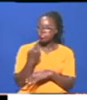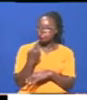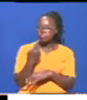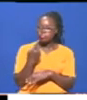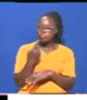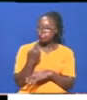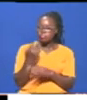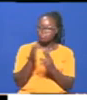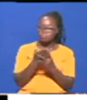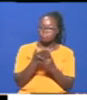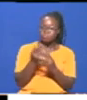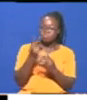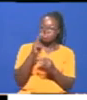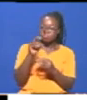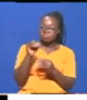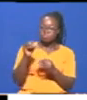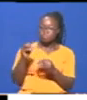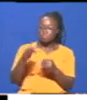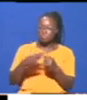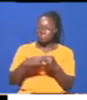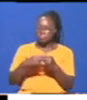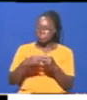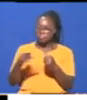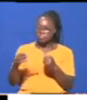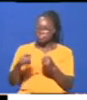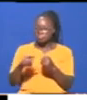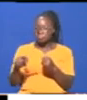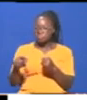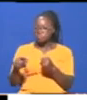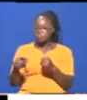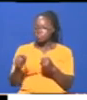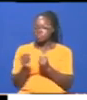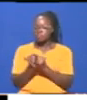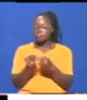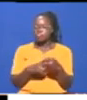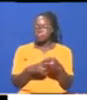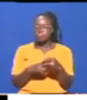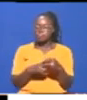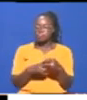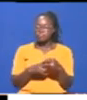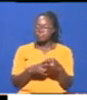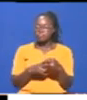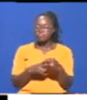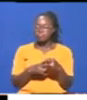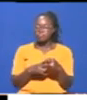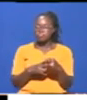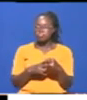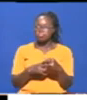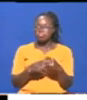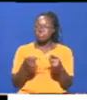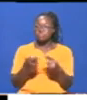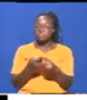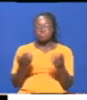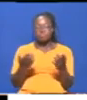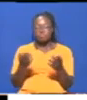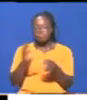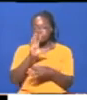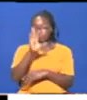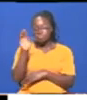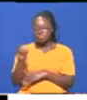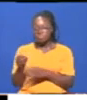between 2013 and 17 were from Africa. So that shows